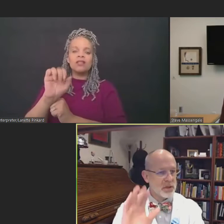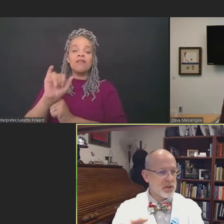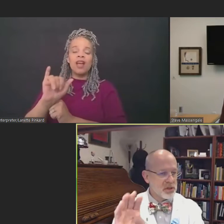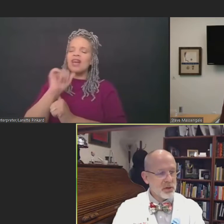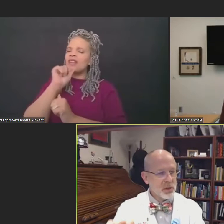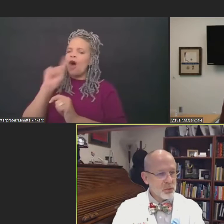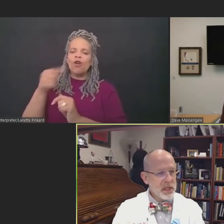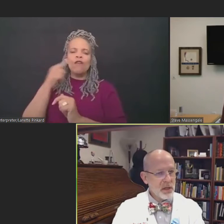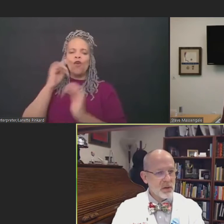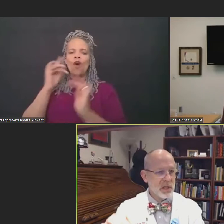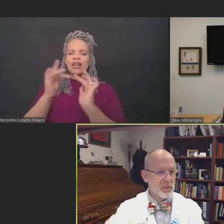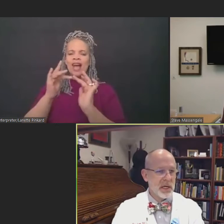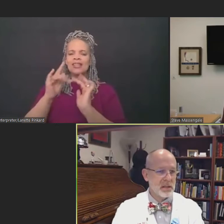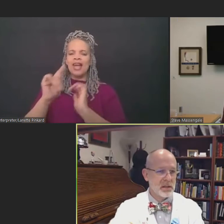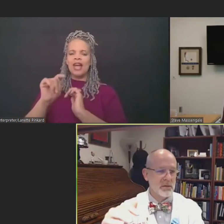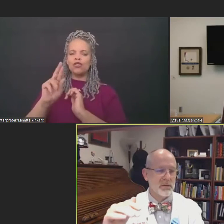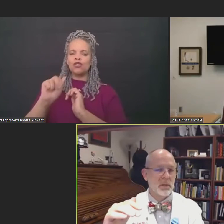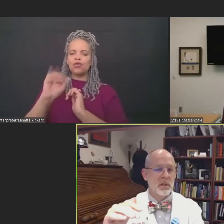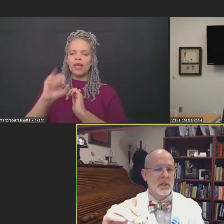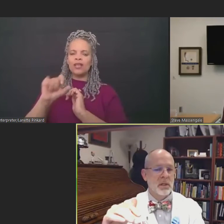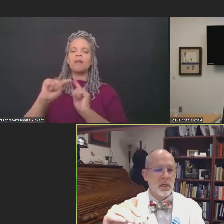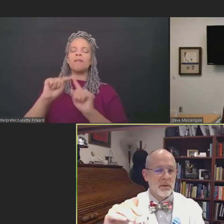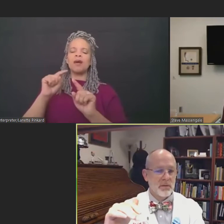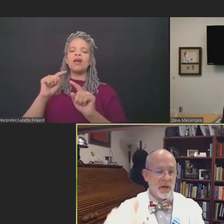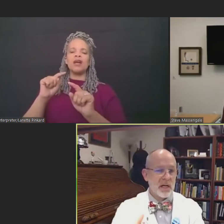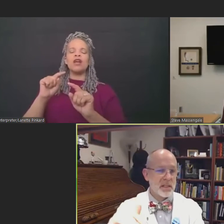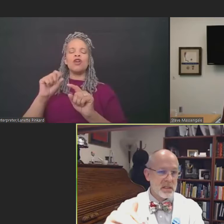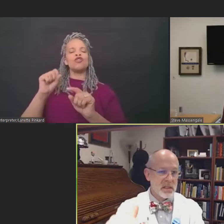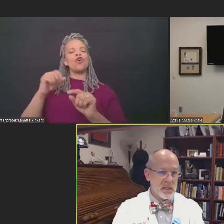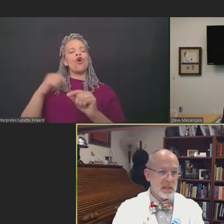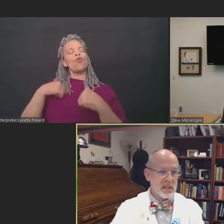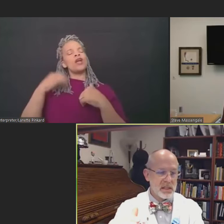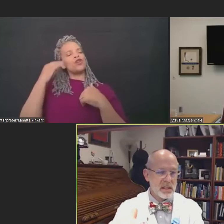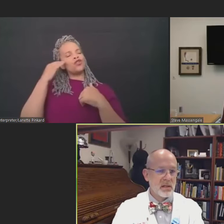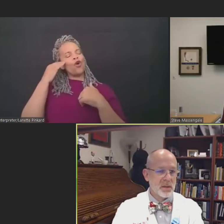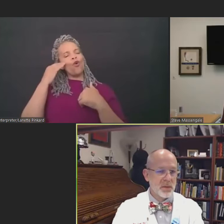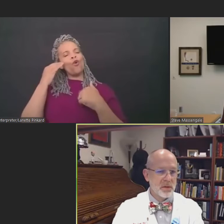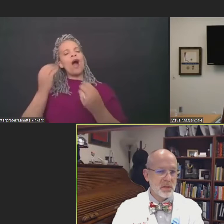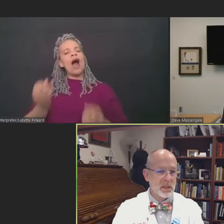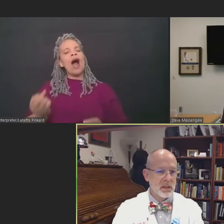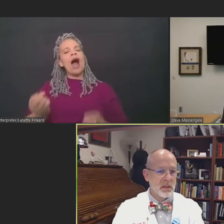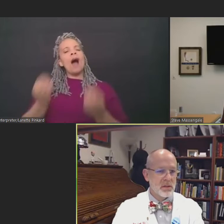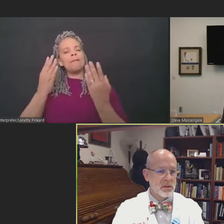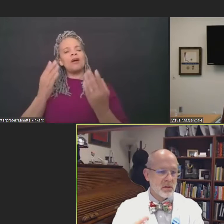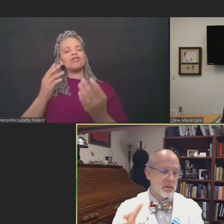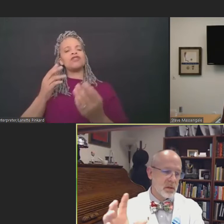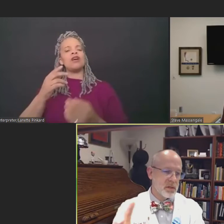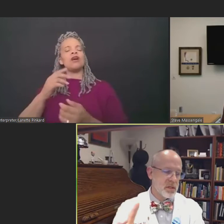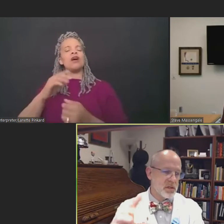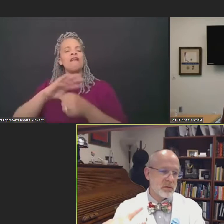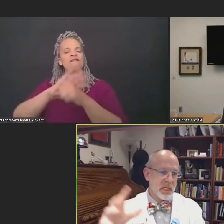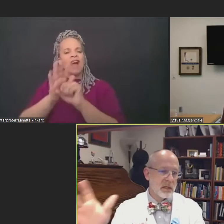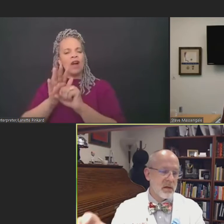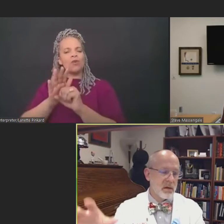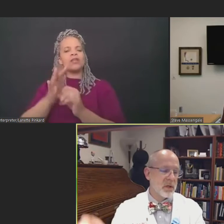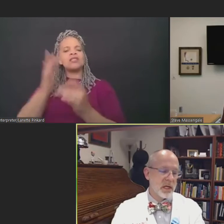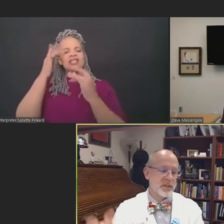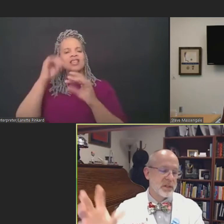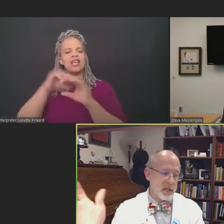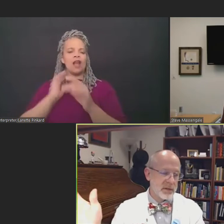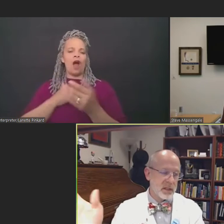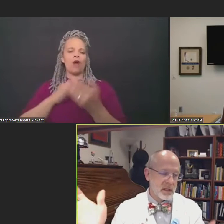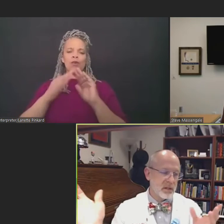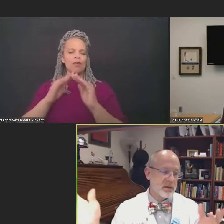tracing, but just so that we know the amount of virus and disease that's in our community. So just don't think, oh,